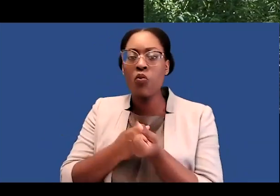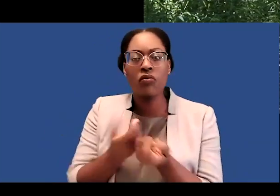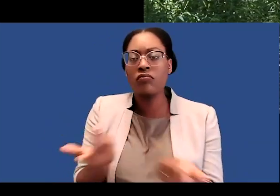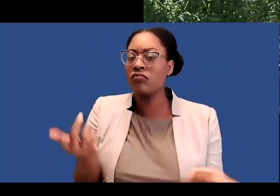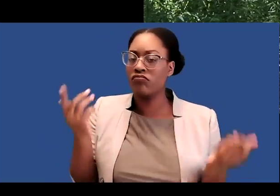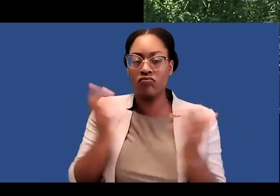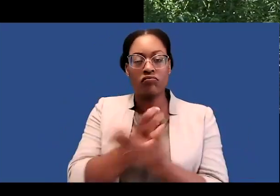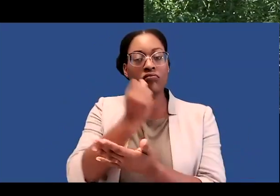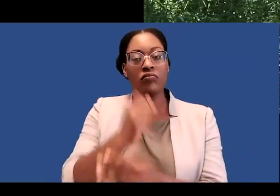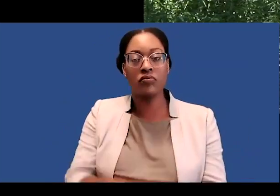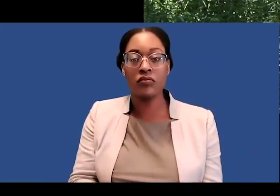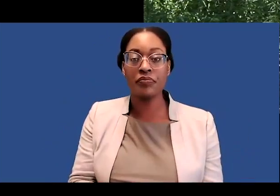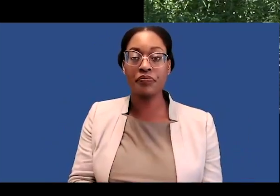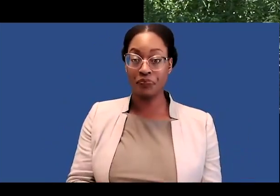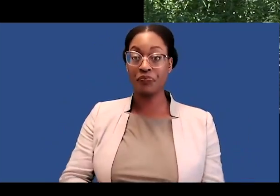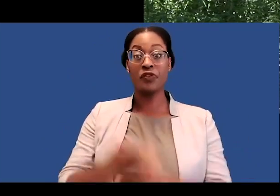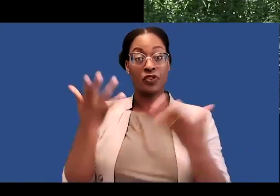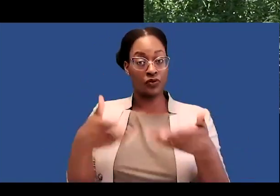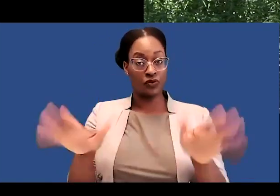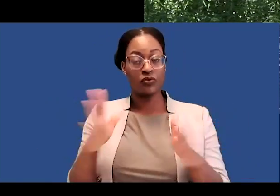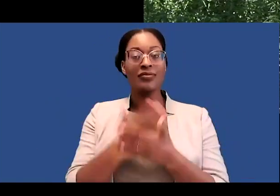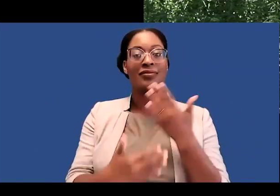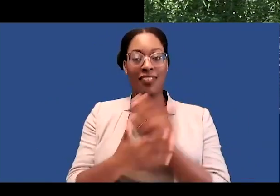When and if you're ready, release the hands out in front of you.